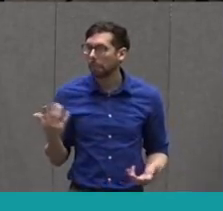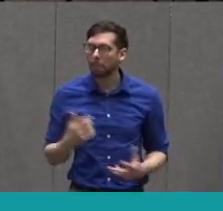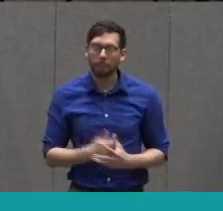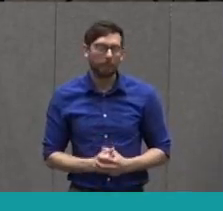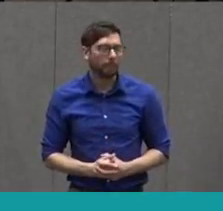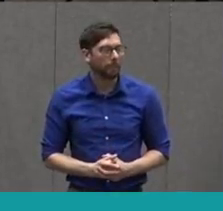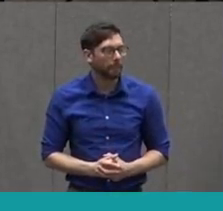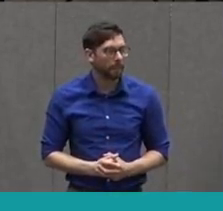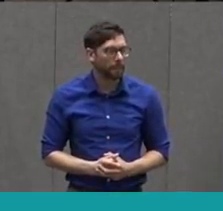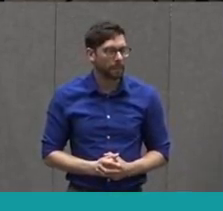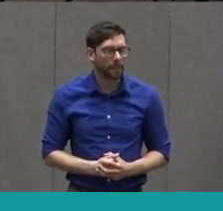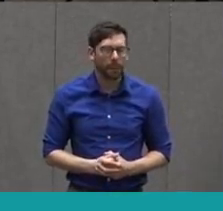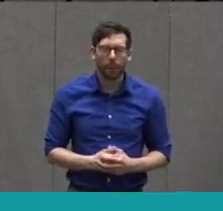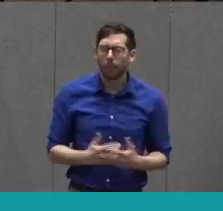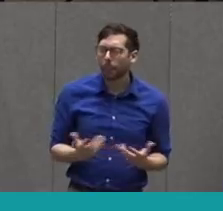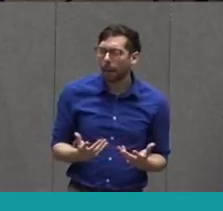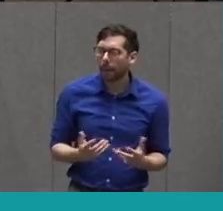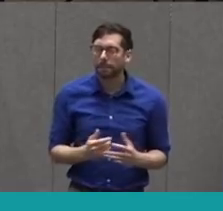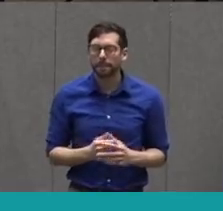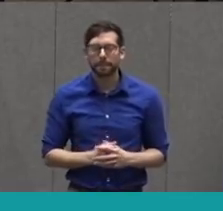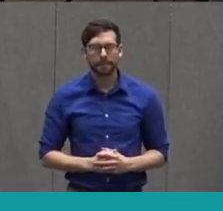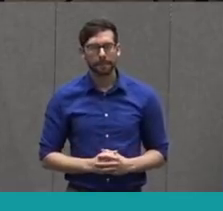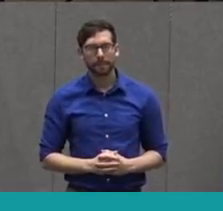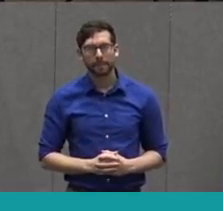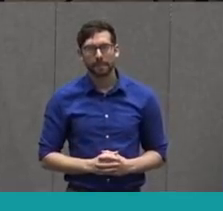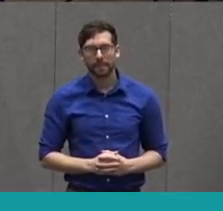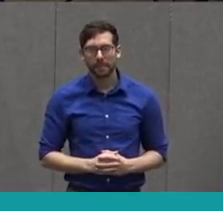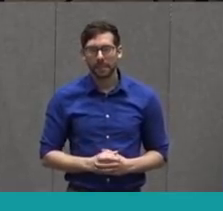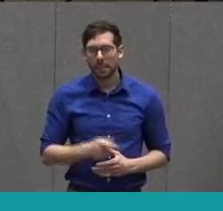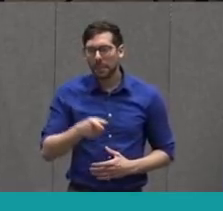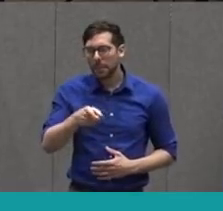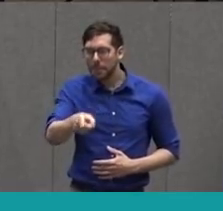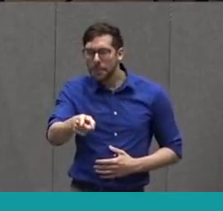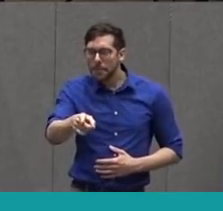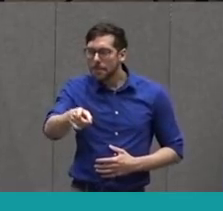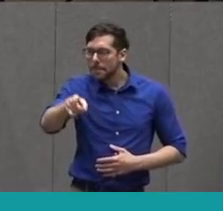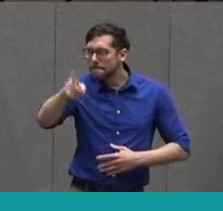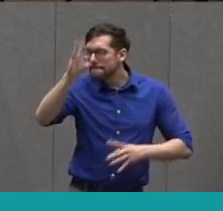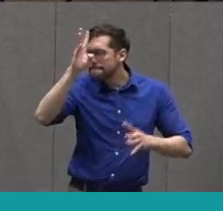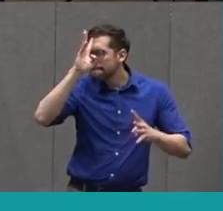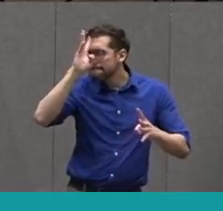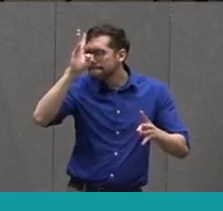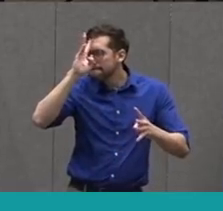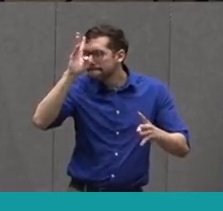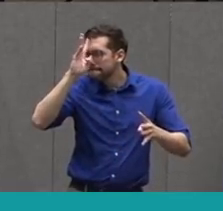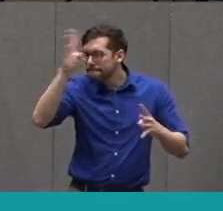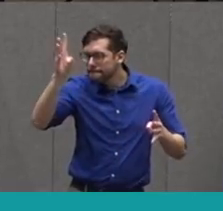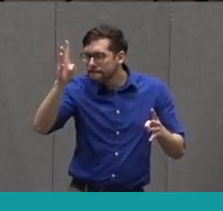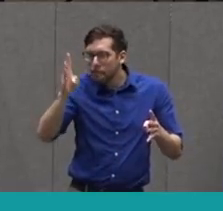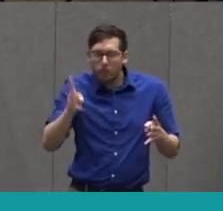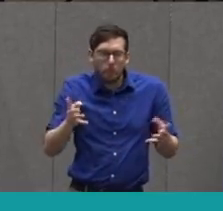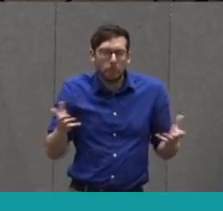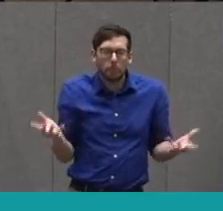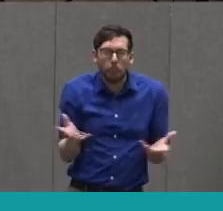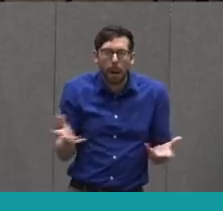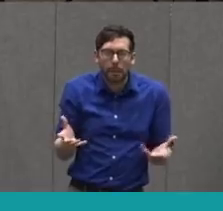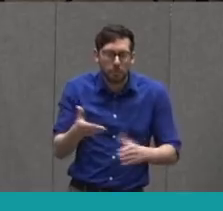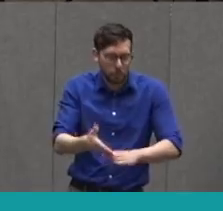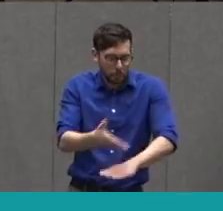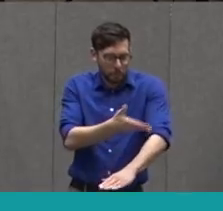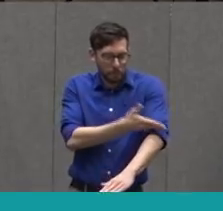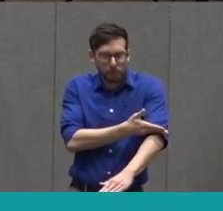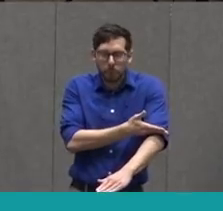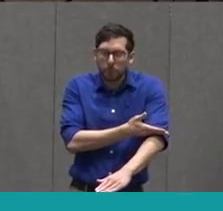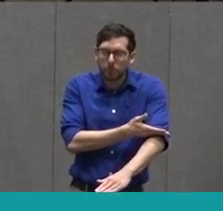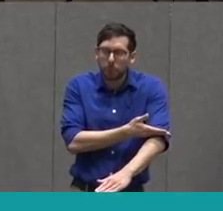What will you think of to improve and make better and change its purpose or keep the purpose? These